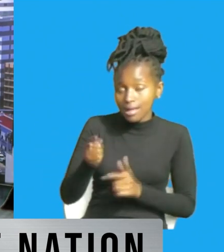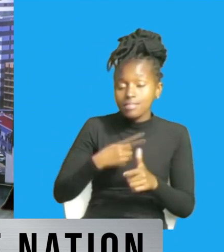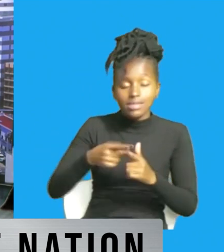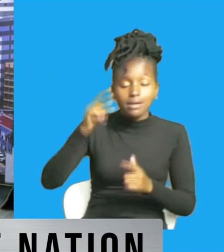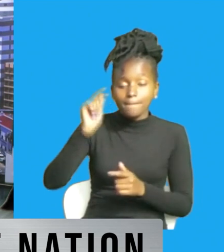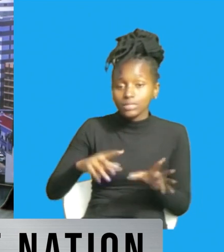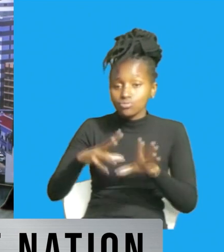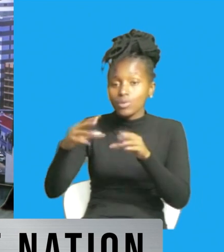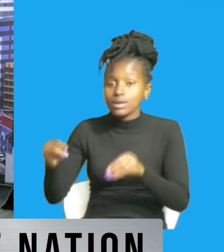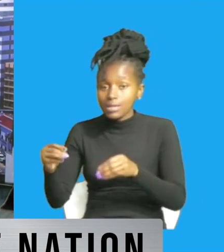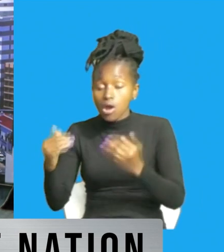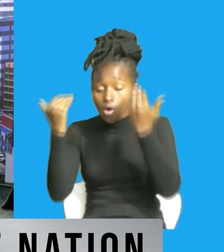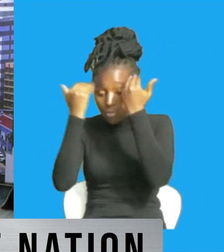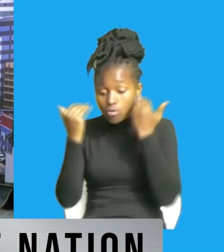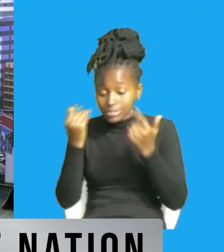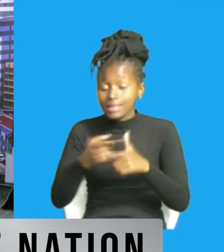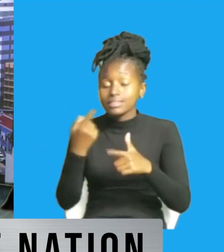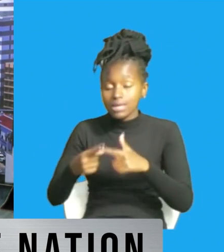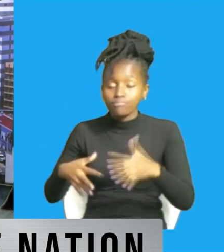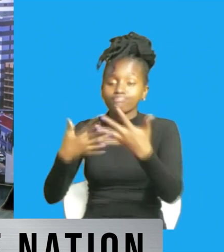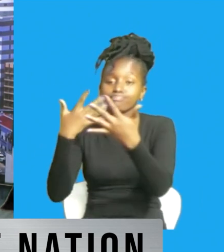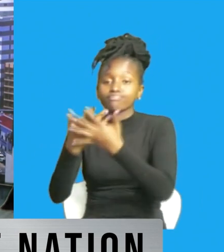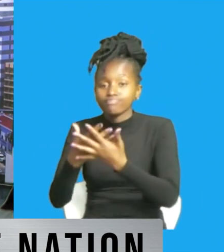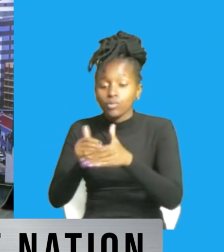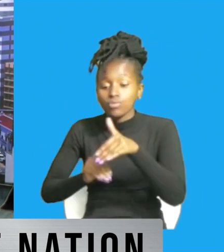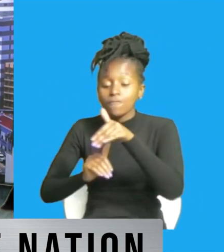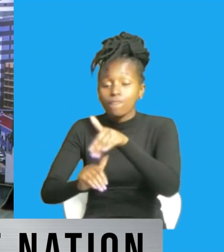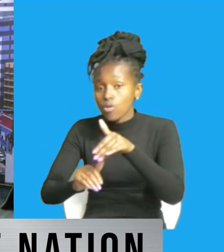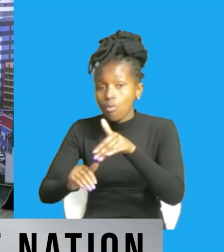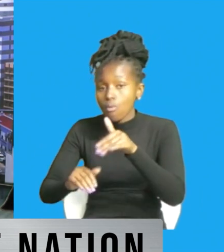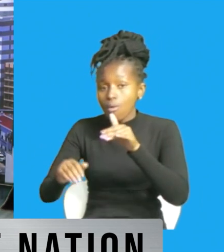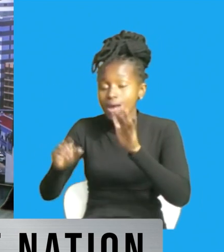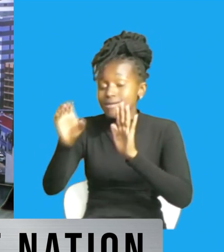in this country. Now, wafungwe based on those courts. I believe that is their